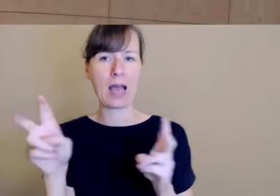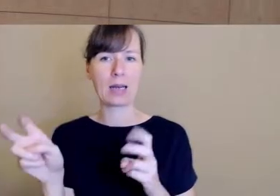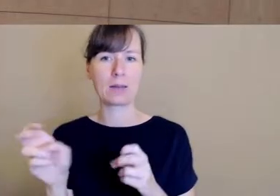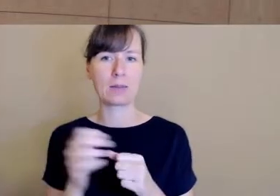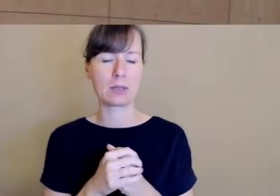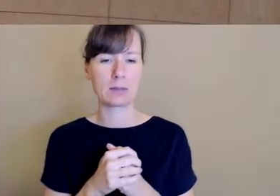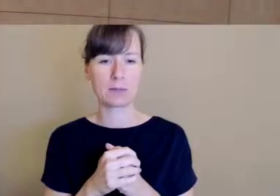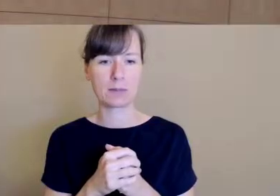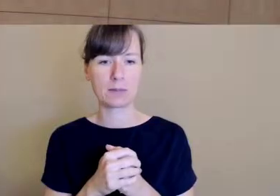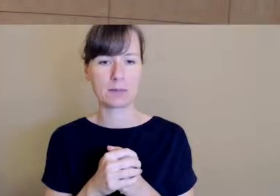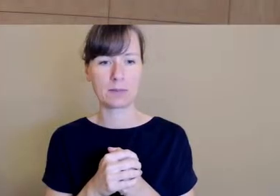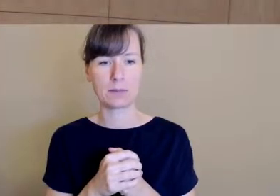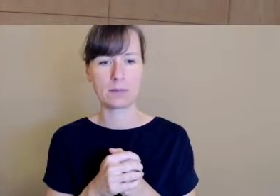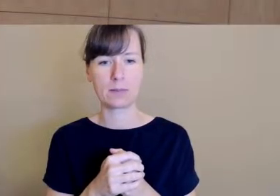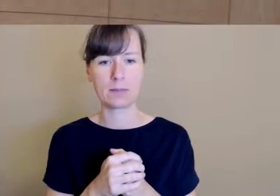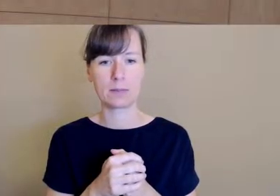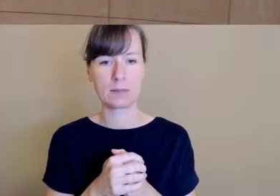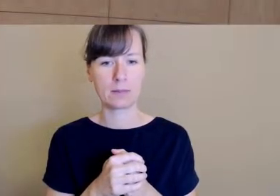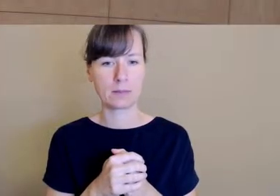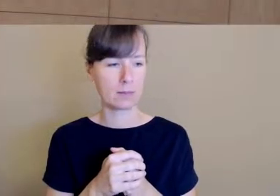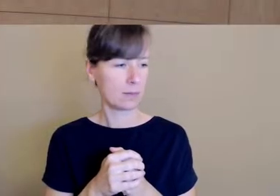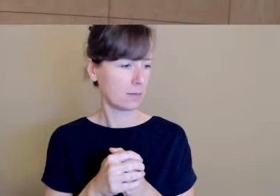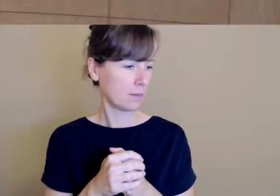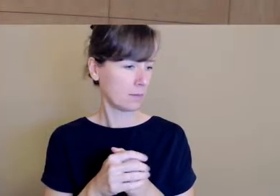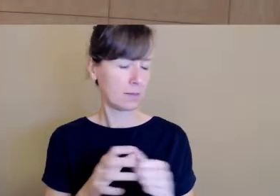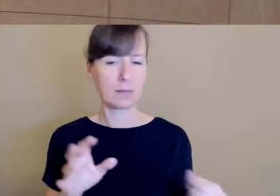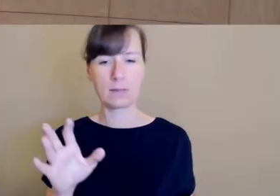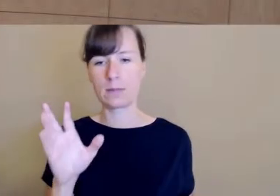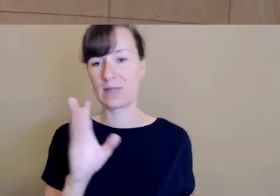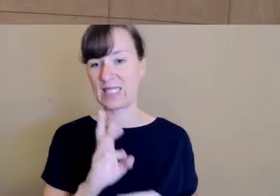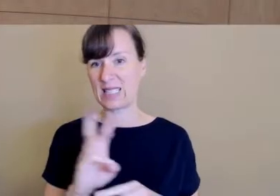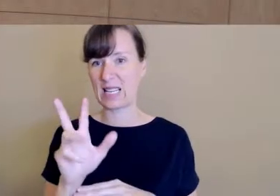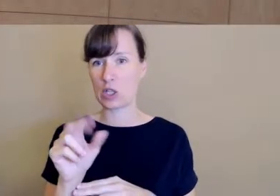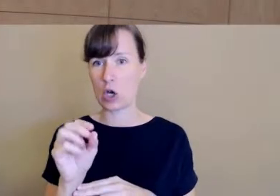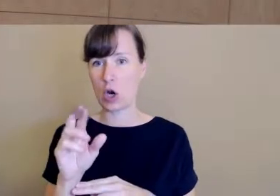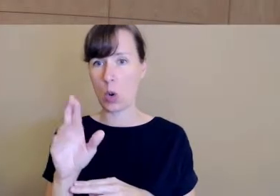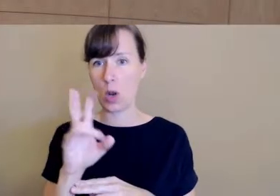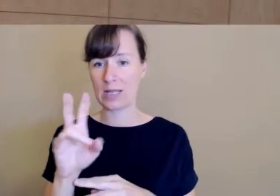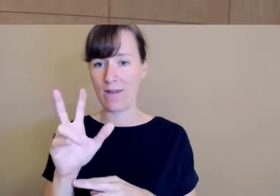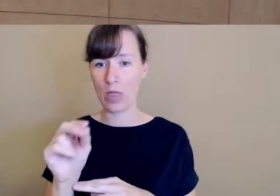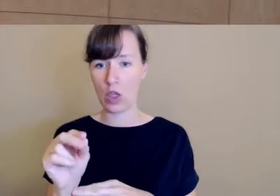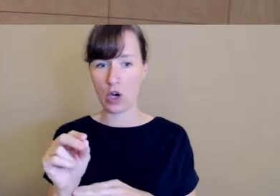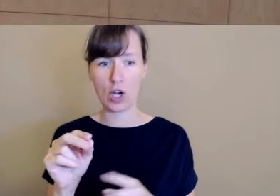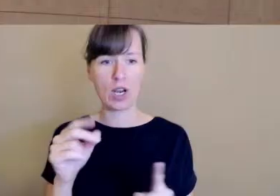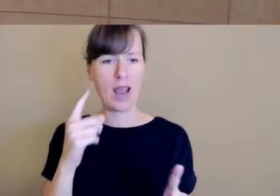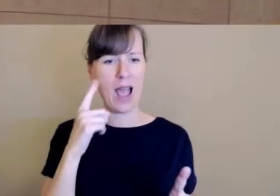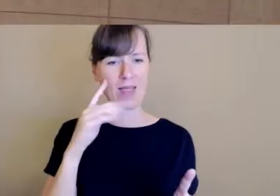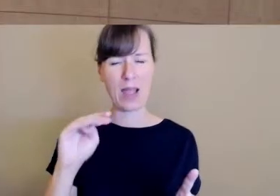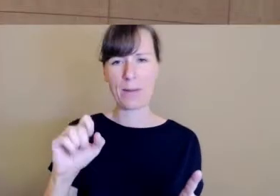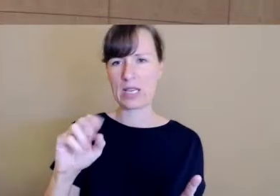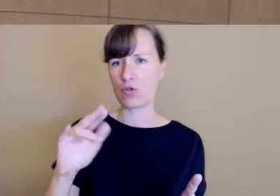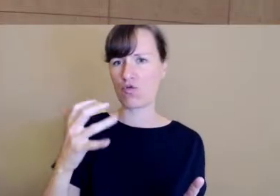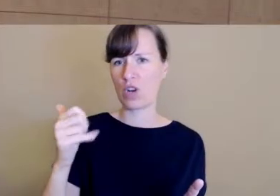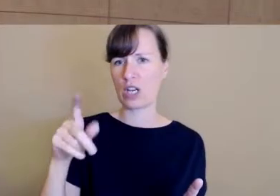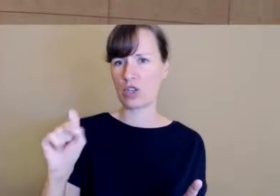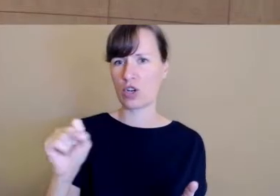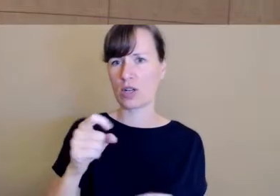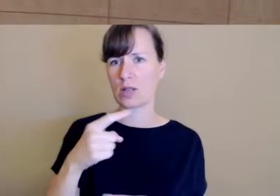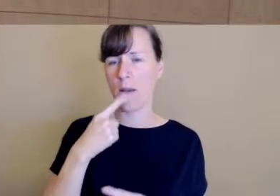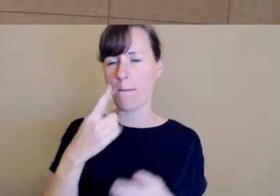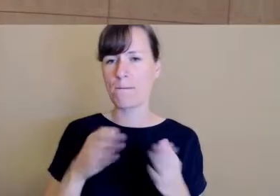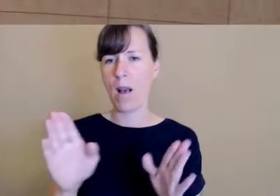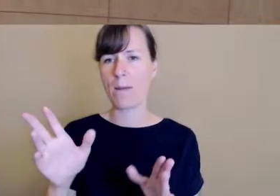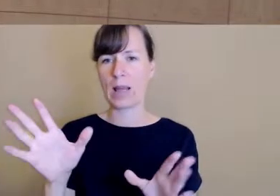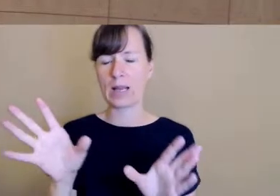Is the 7th, is that 6:30 or 7:30? I believe, Ms. Richards, the public hearing is advertised for